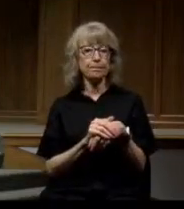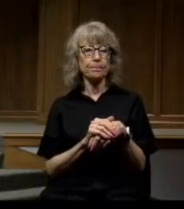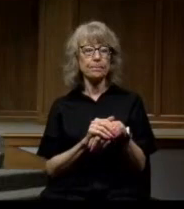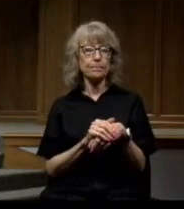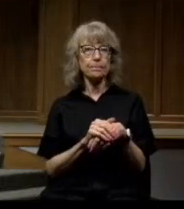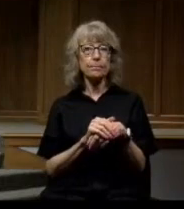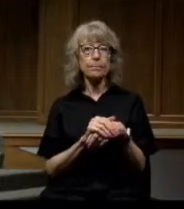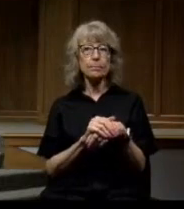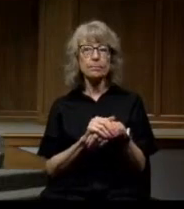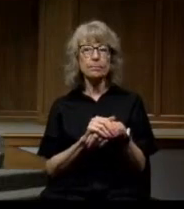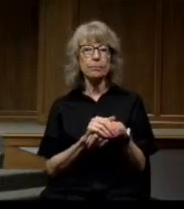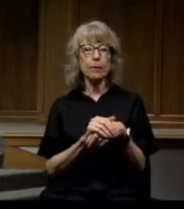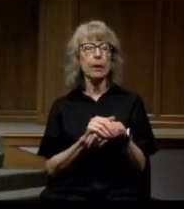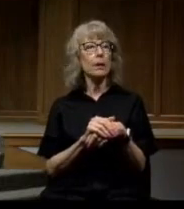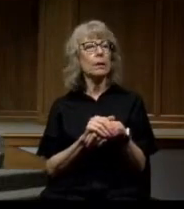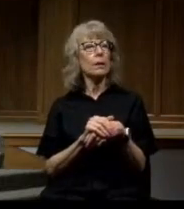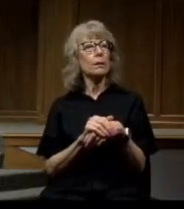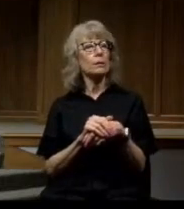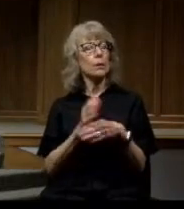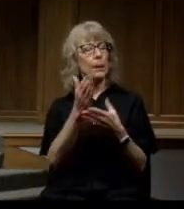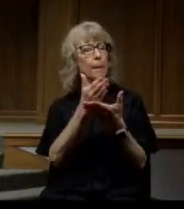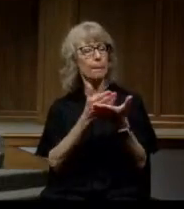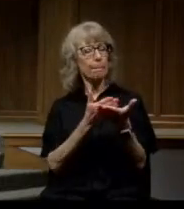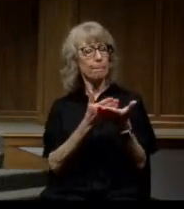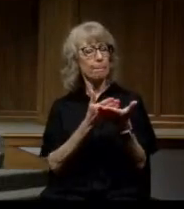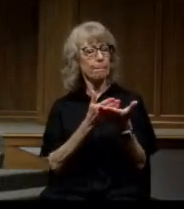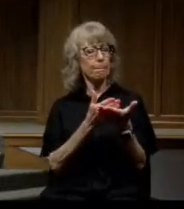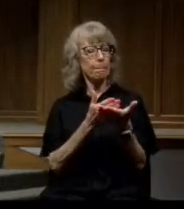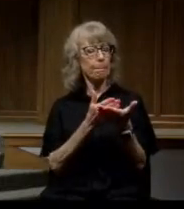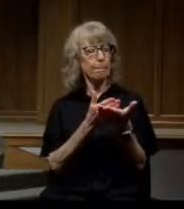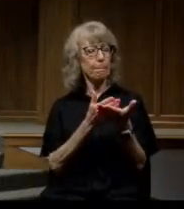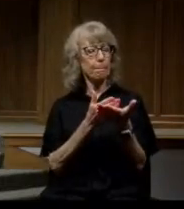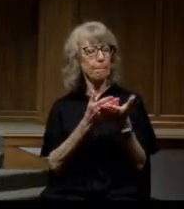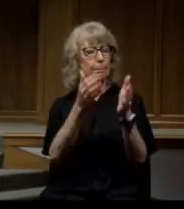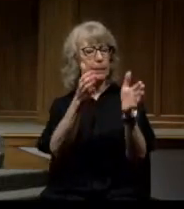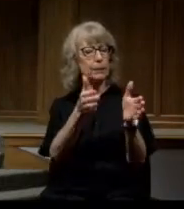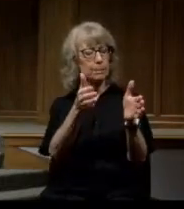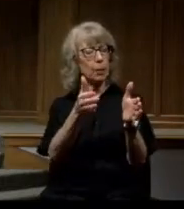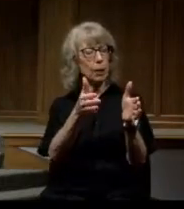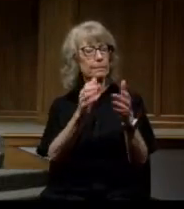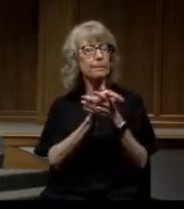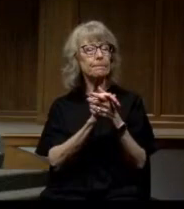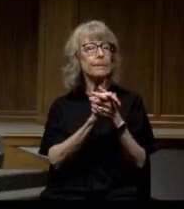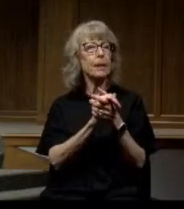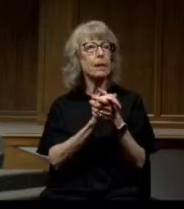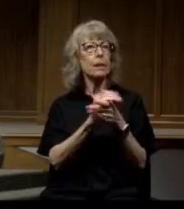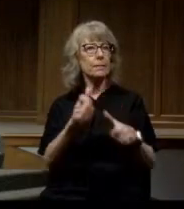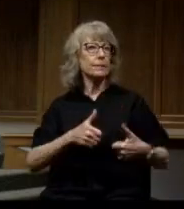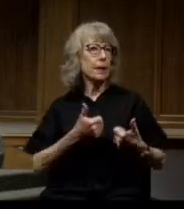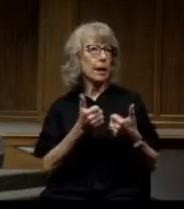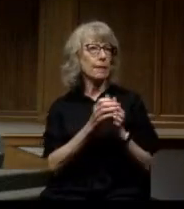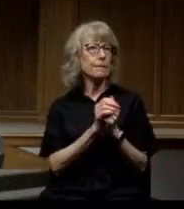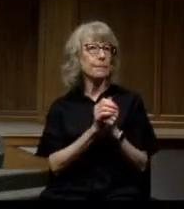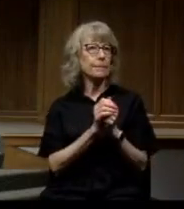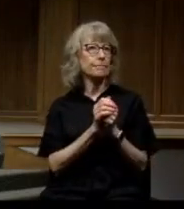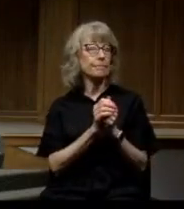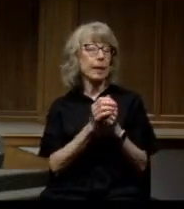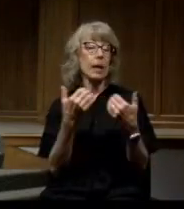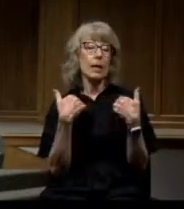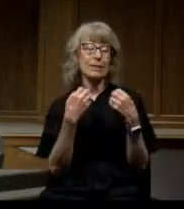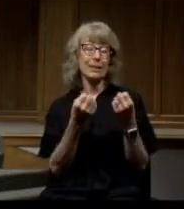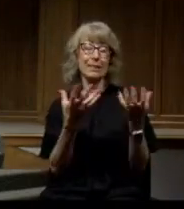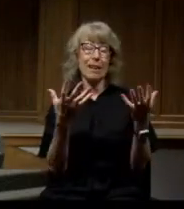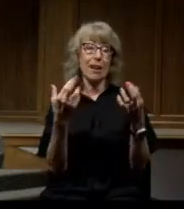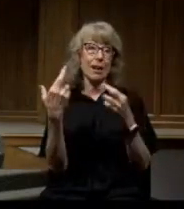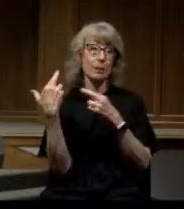this phase of life? It's marked by heavy responsibility, by duty. You do the same things over and over. You have